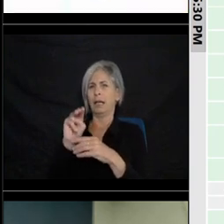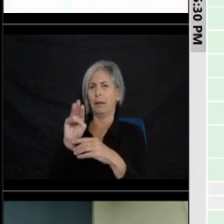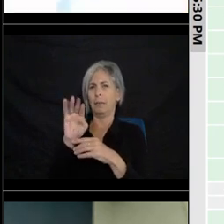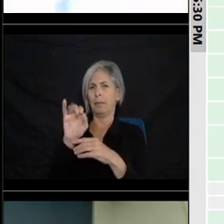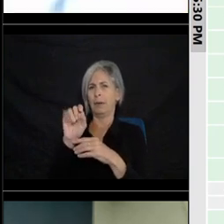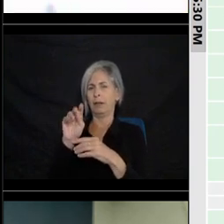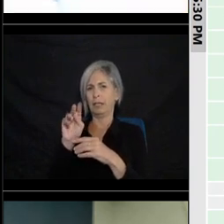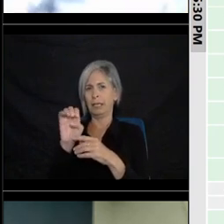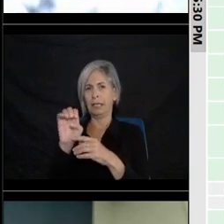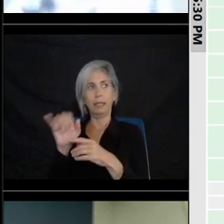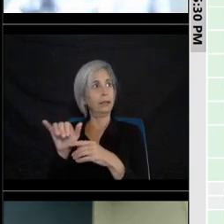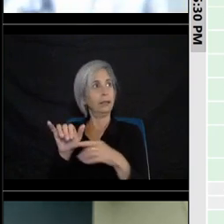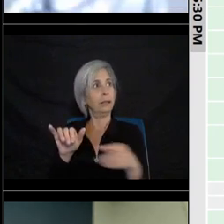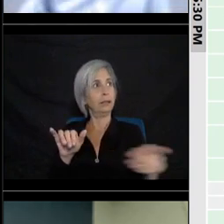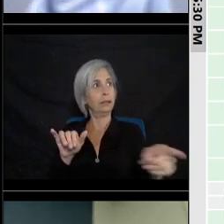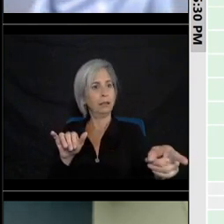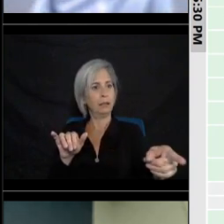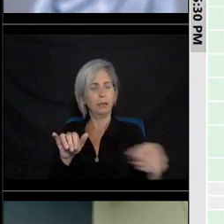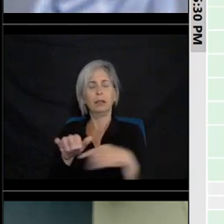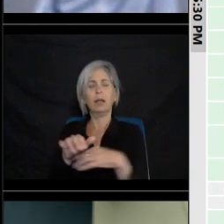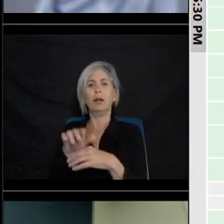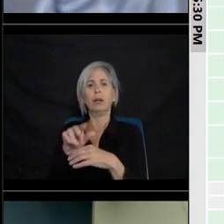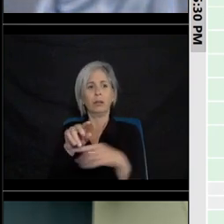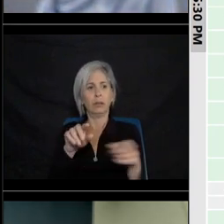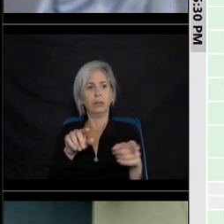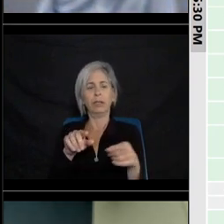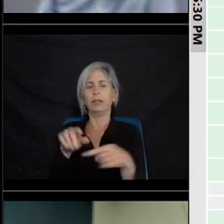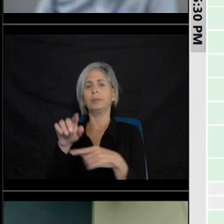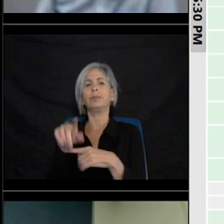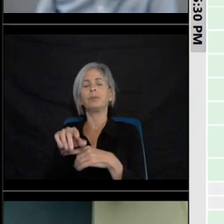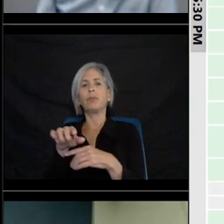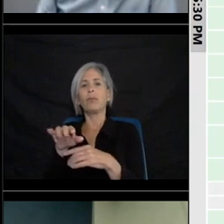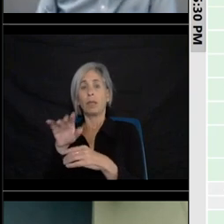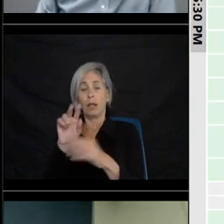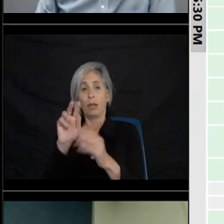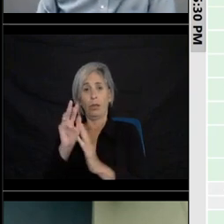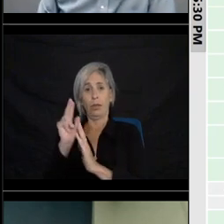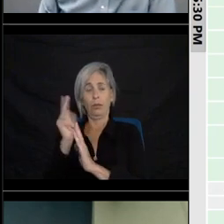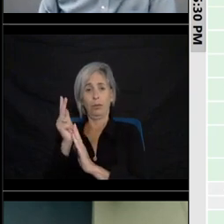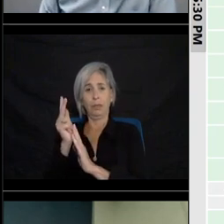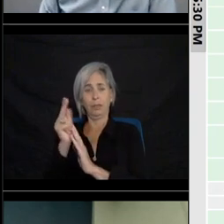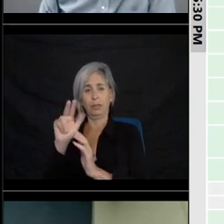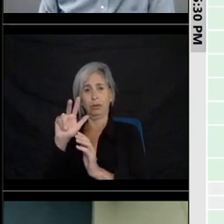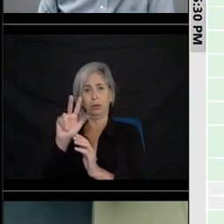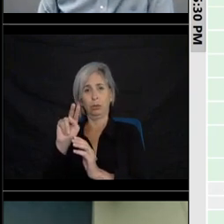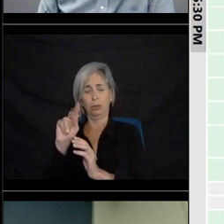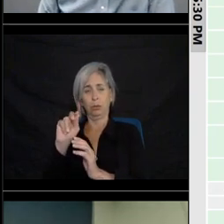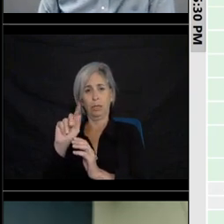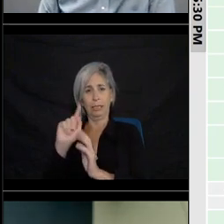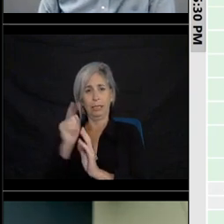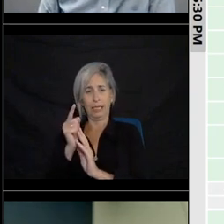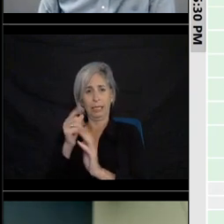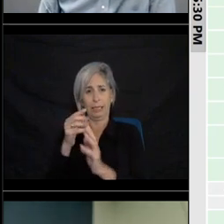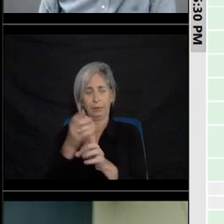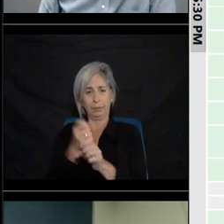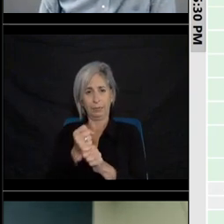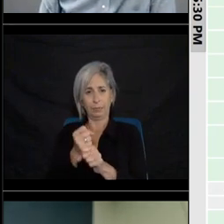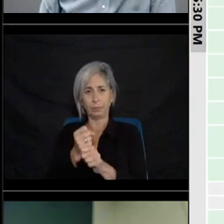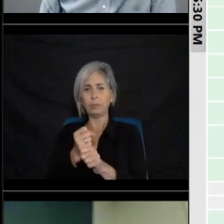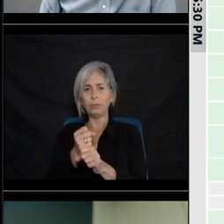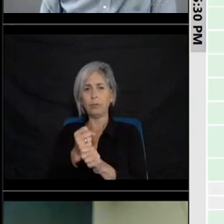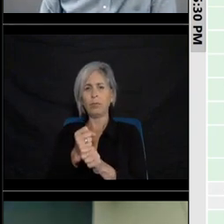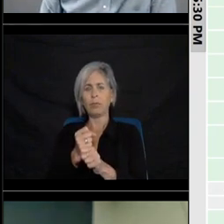at 2780 Worcester Road, and this is about 3 minutes and 20 seconds. All right, thanks for letting me know. Nichols